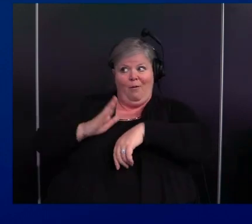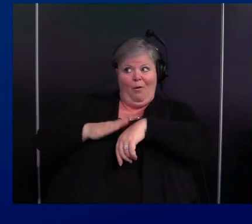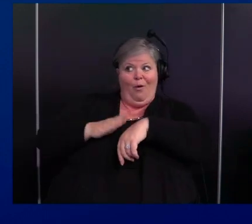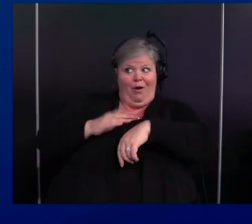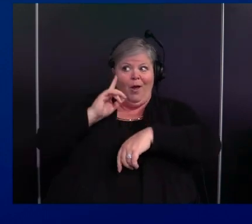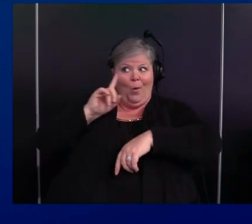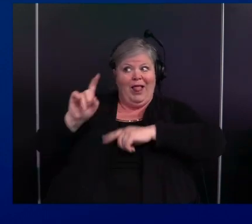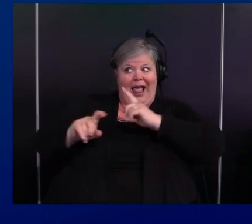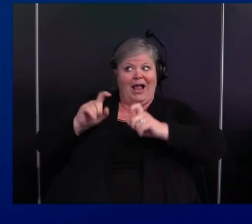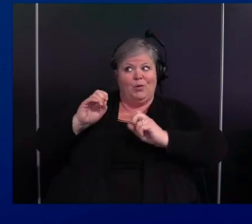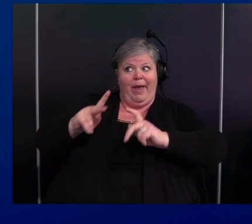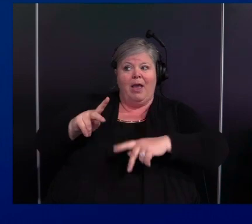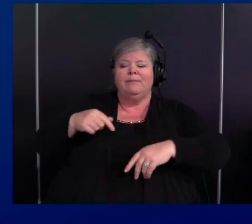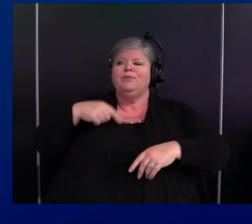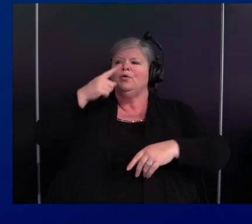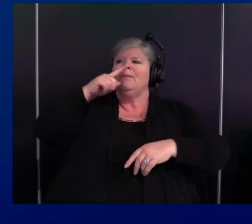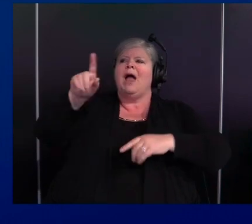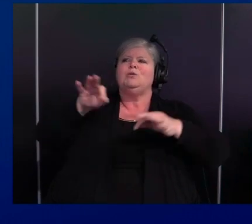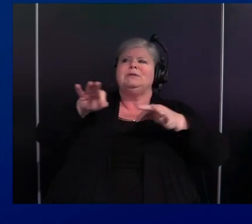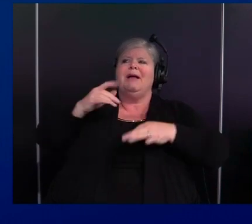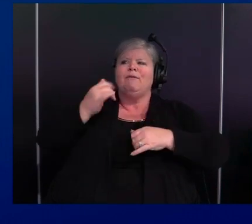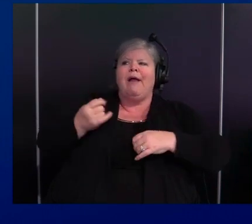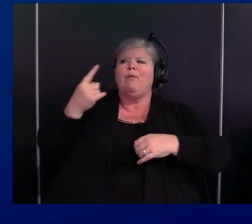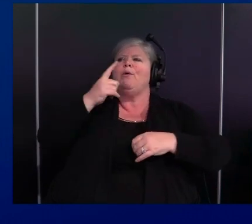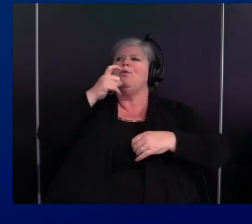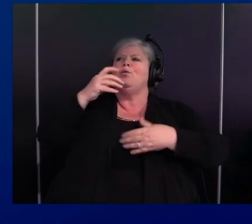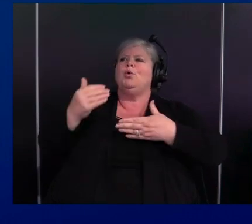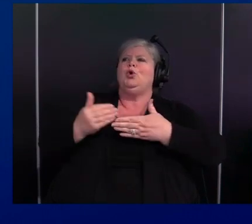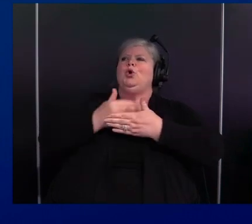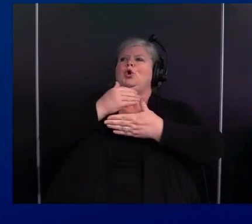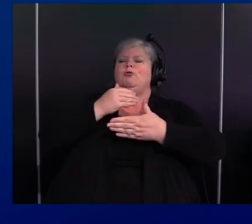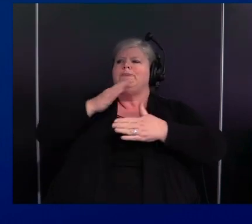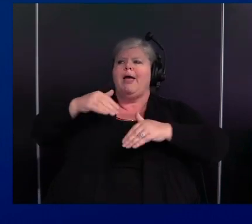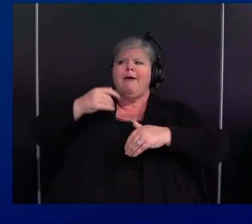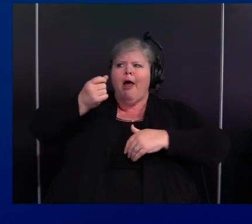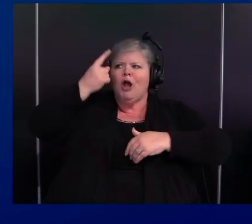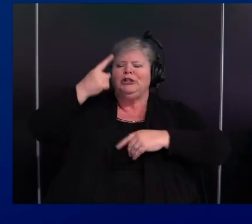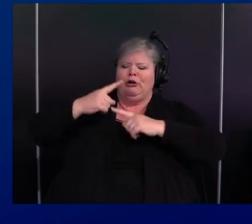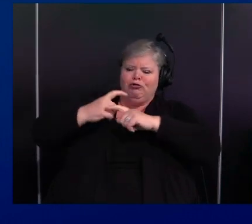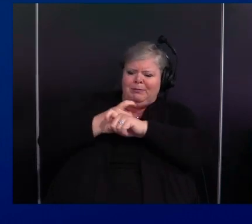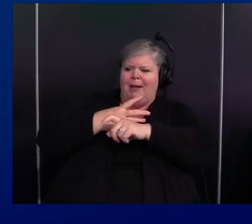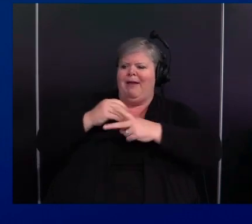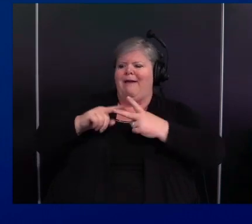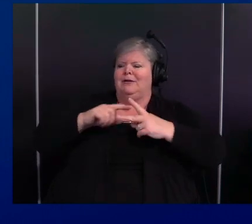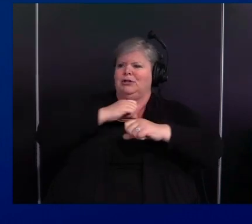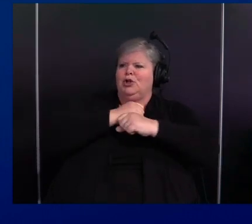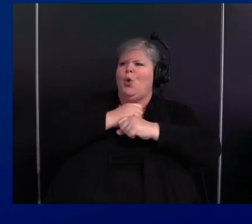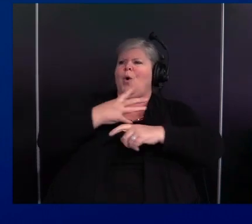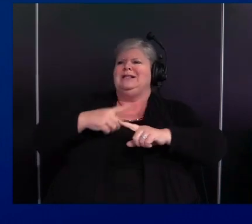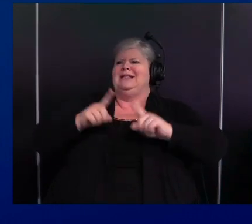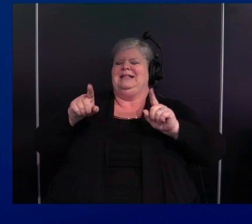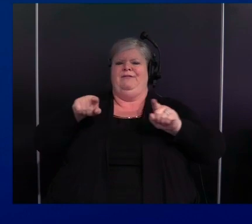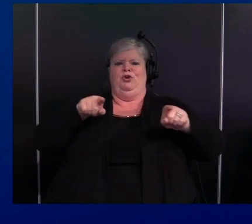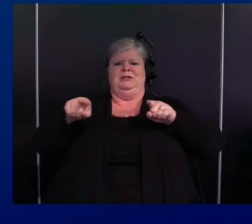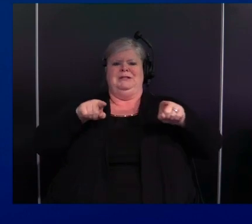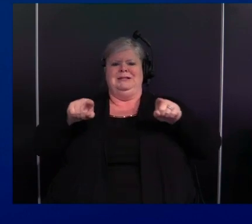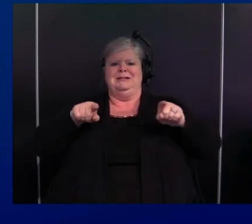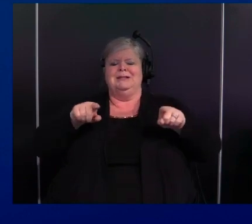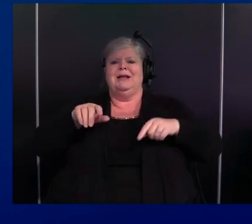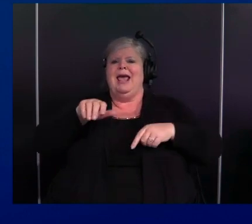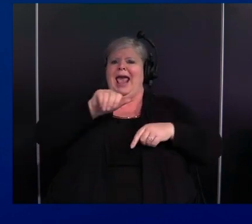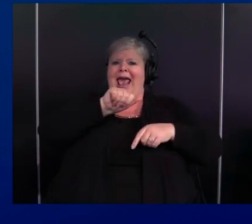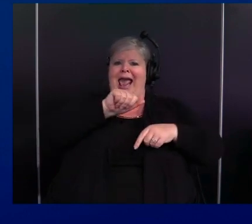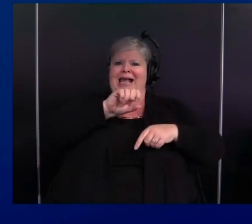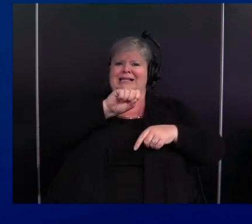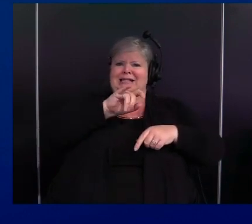of these questions. Okay. Can you explain for anybody who's new to the security or cryptography space, difference between symmetric and asymmetric key, and keep it to